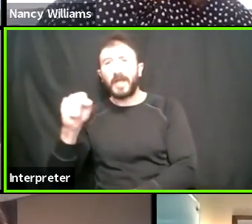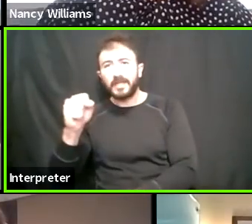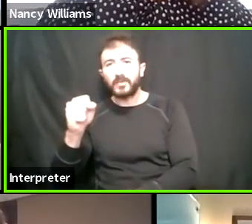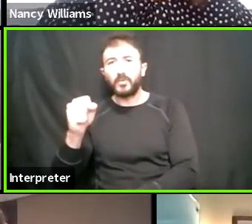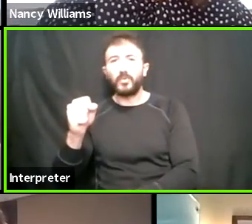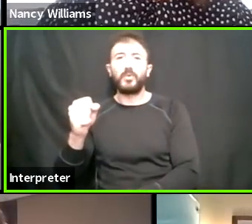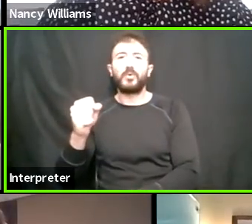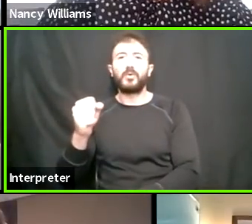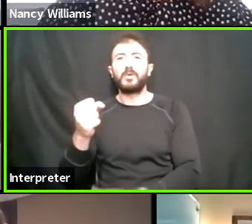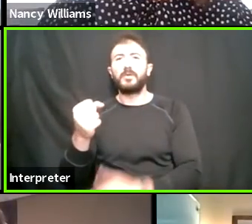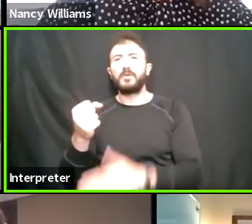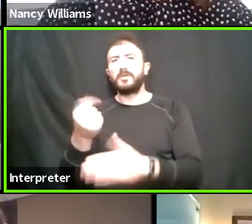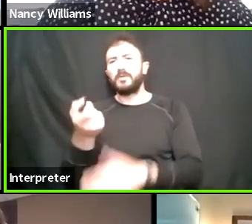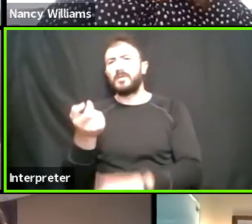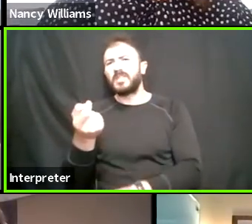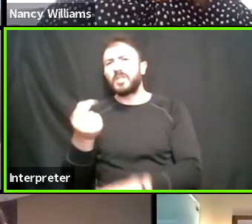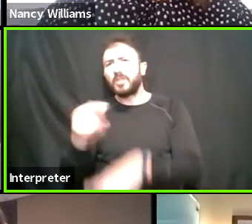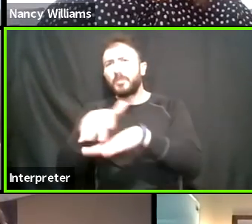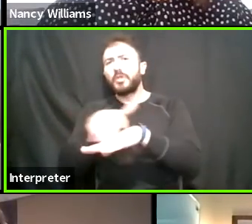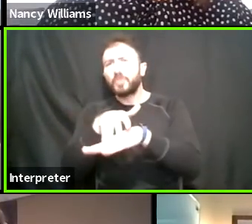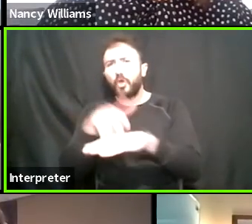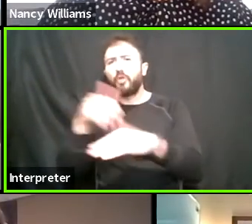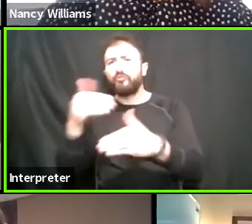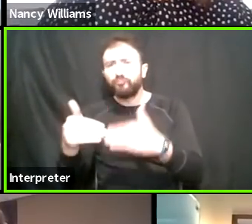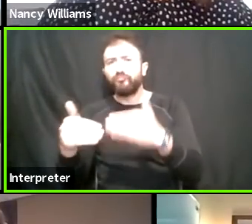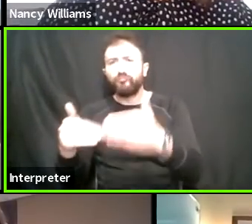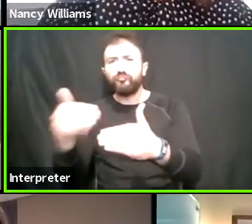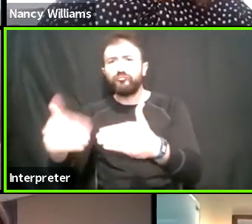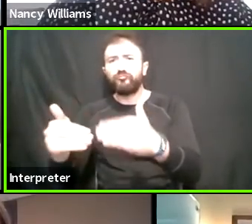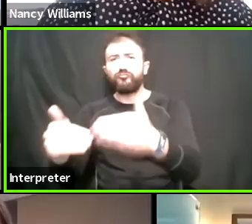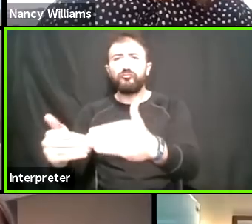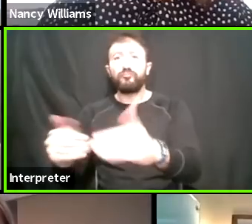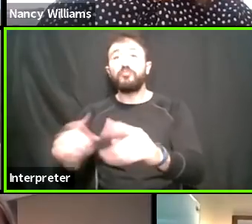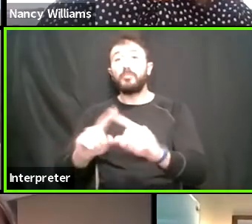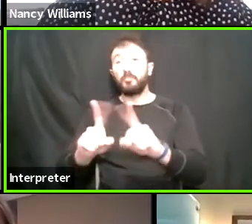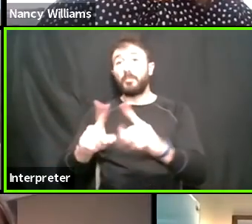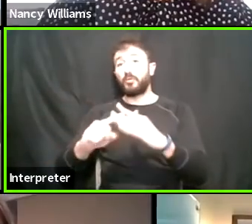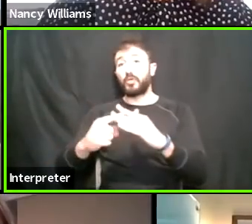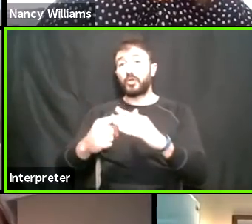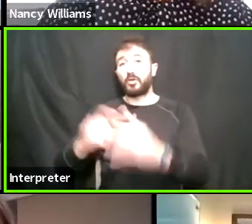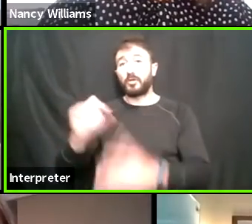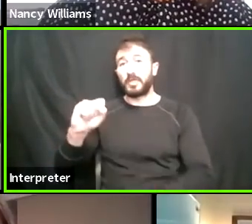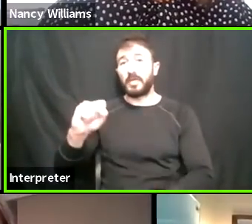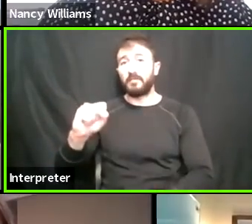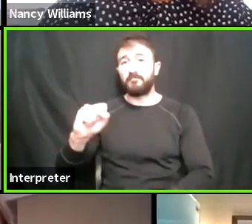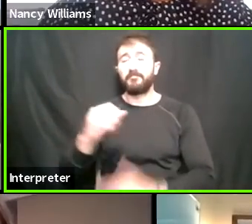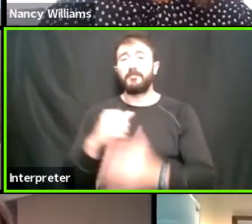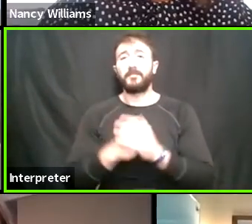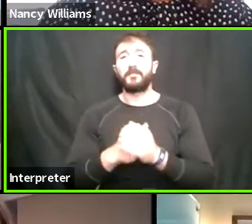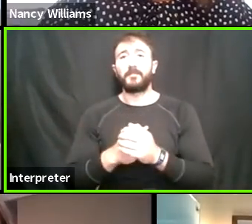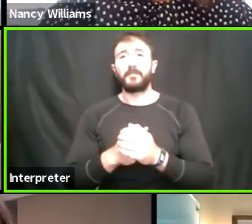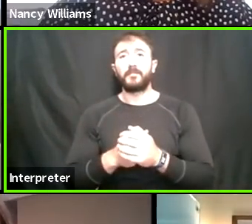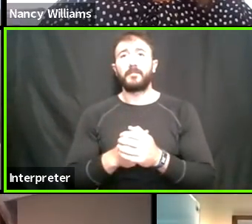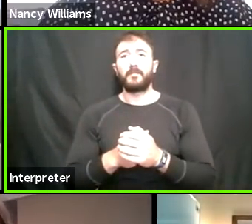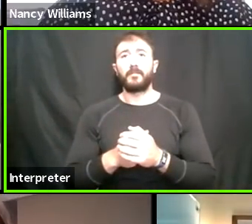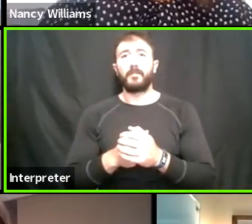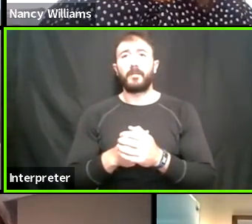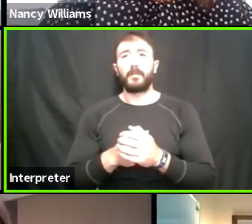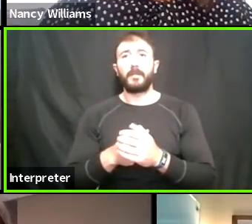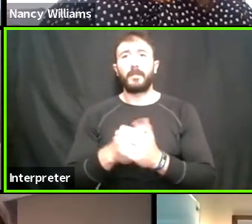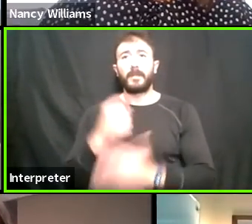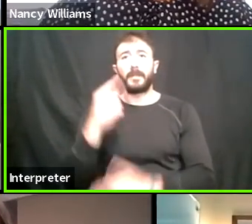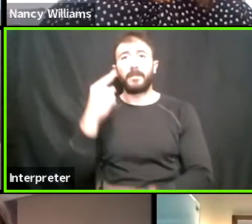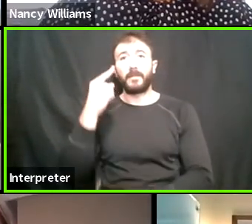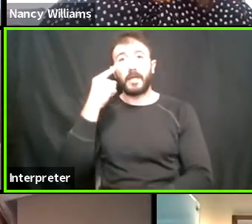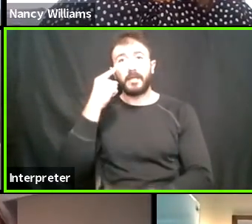amount of work that the elementaries are, but the process has already started, and I think a lot of the material is already at the